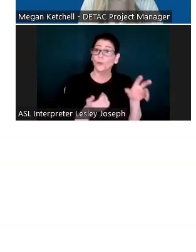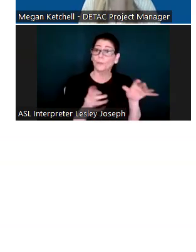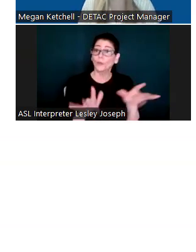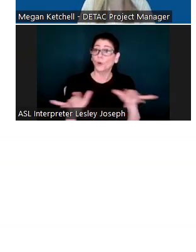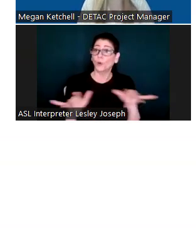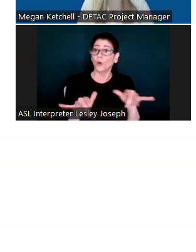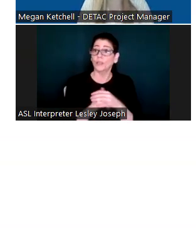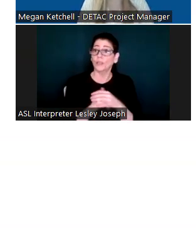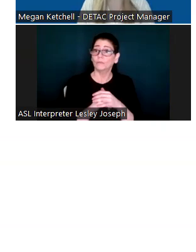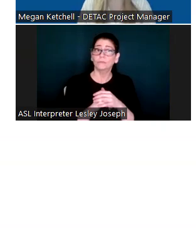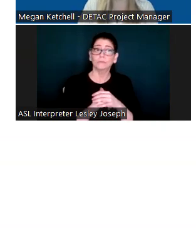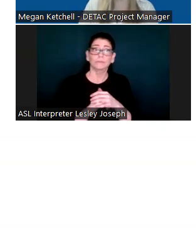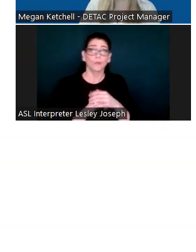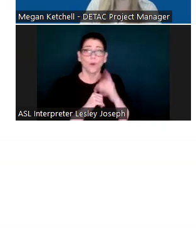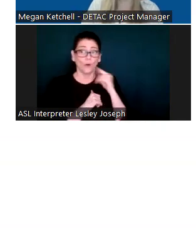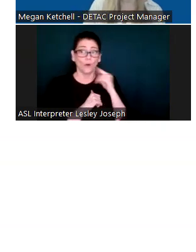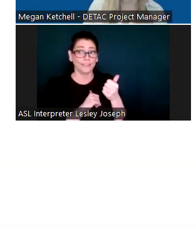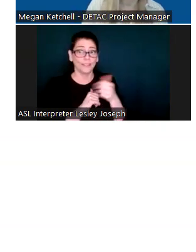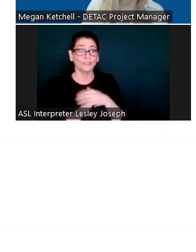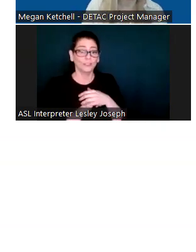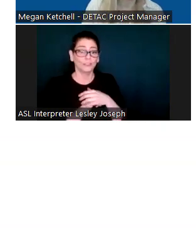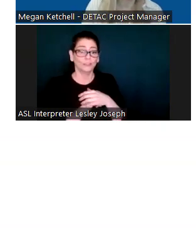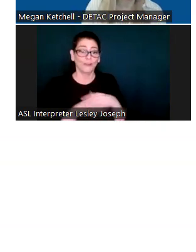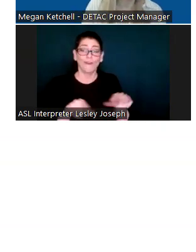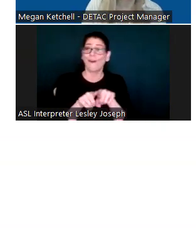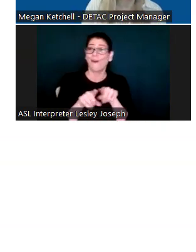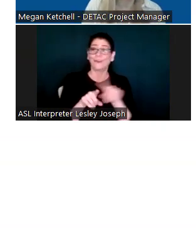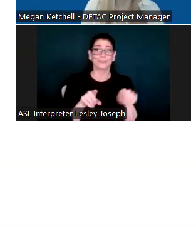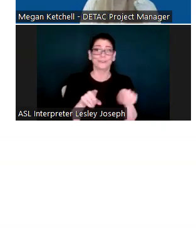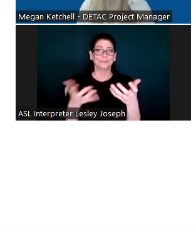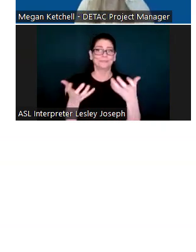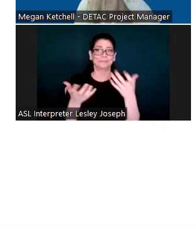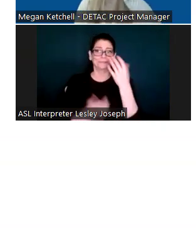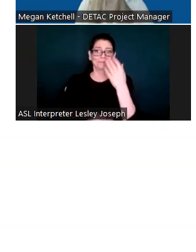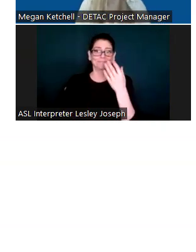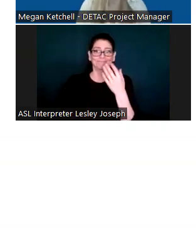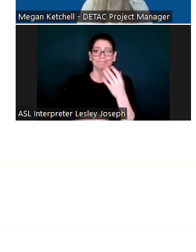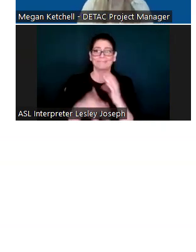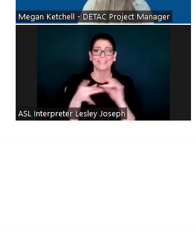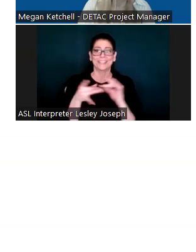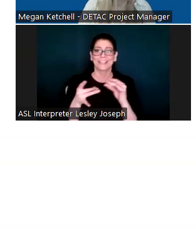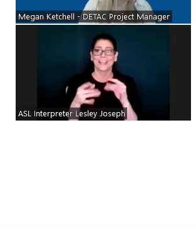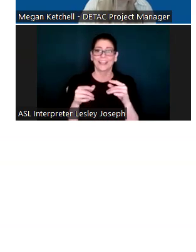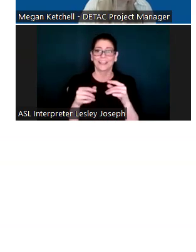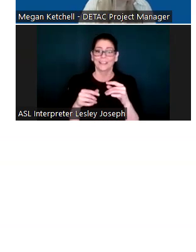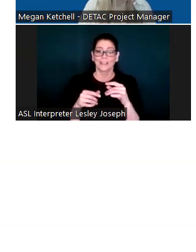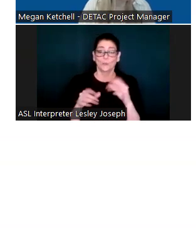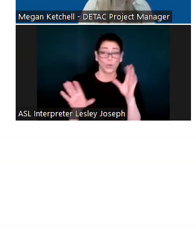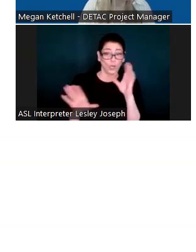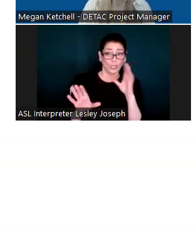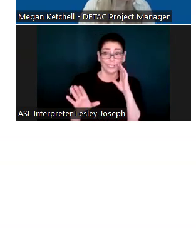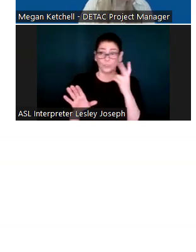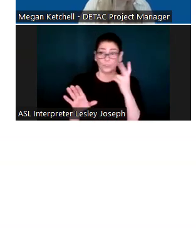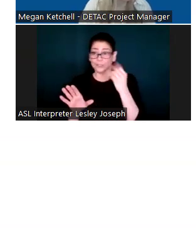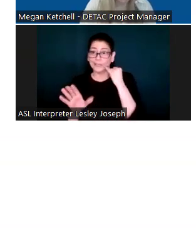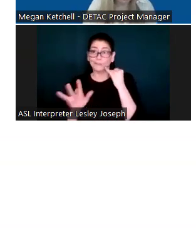So That just let sounds us really know. good. And I just wanted to say, while we are looking for any hands raised, if you have any